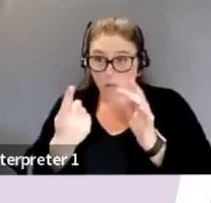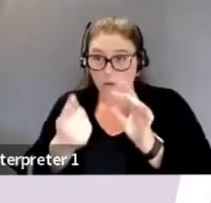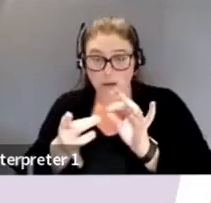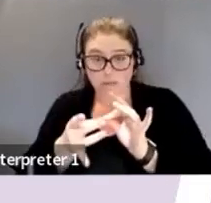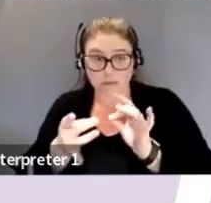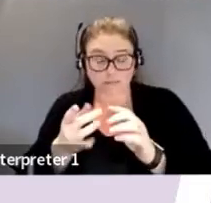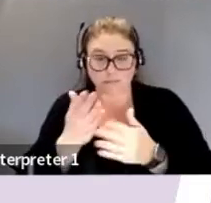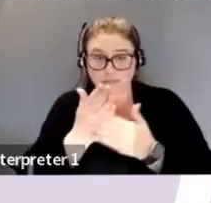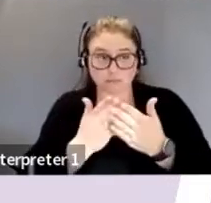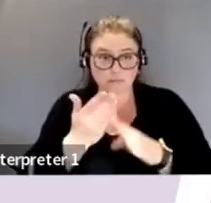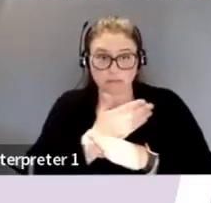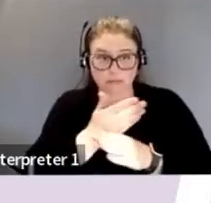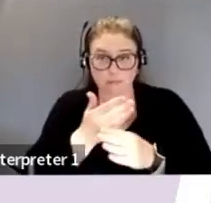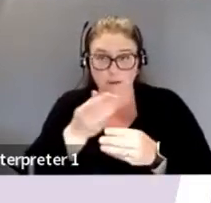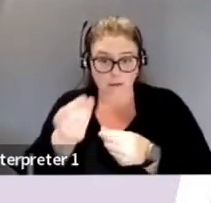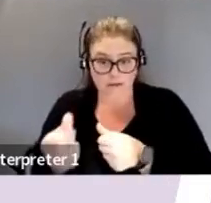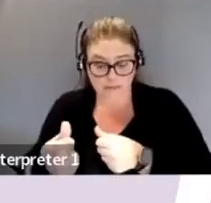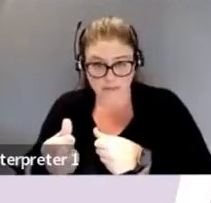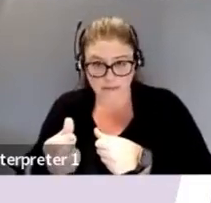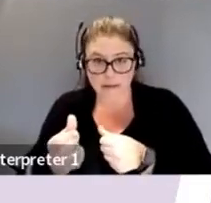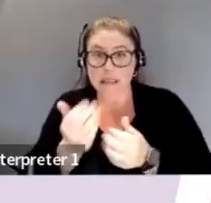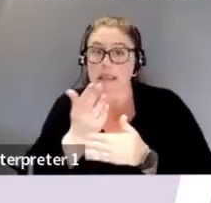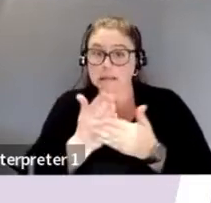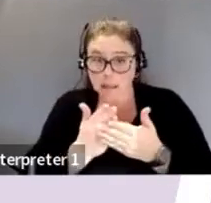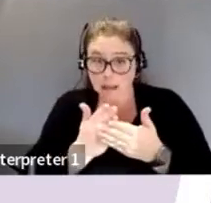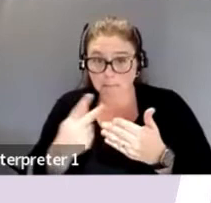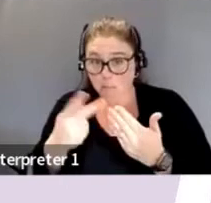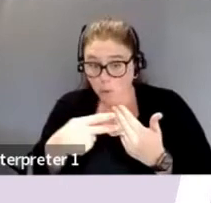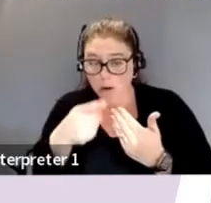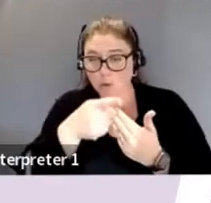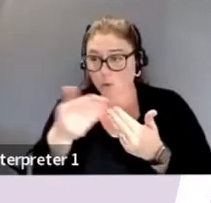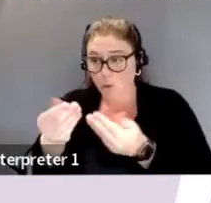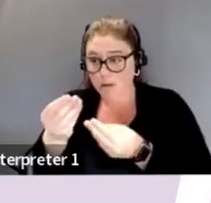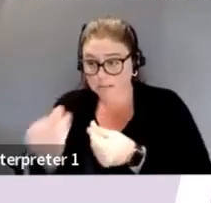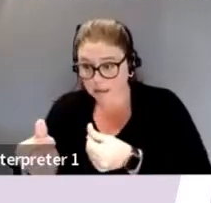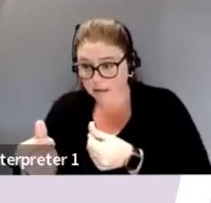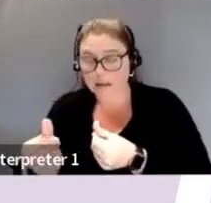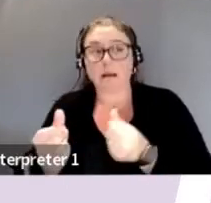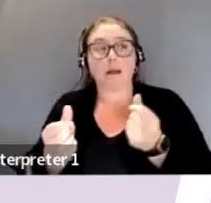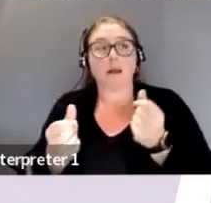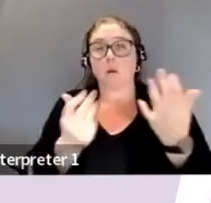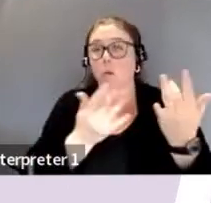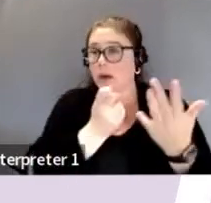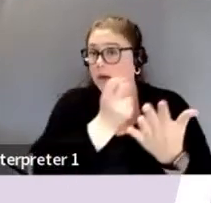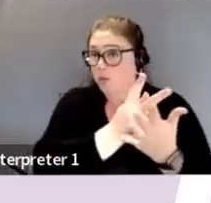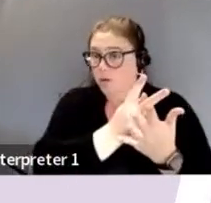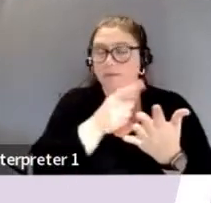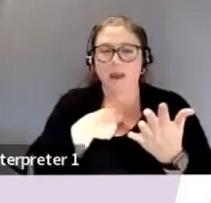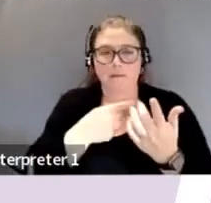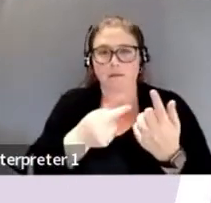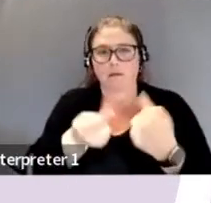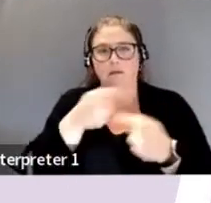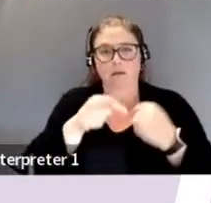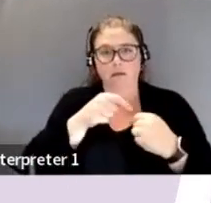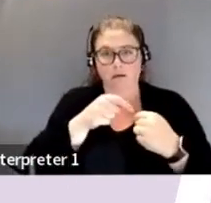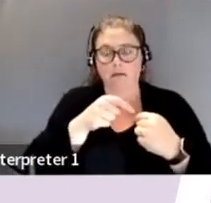some programs that you can actually apply to and be retroactively funded. So the DS4Y program, for example, which was open for applications